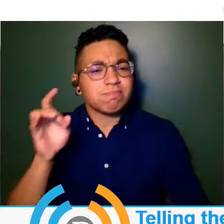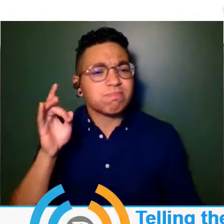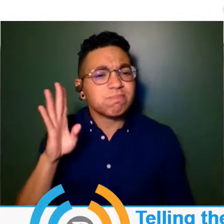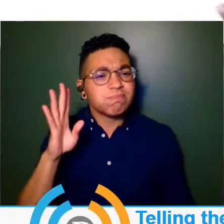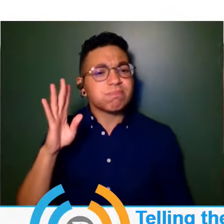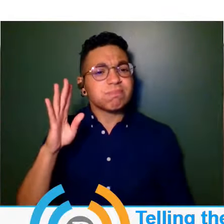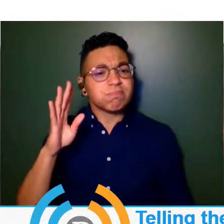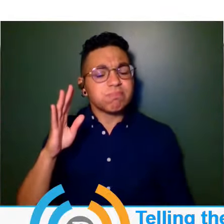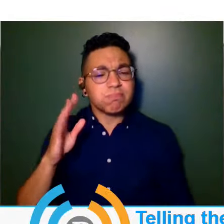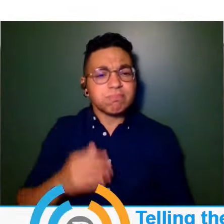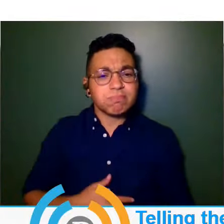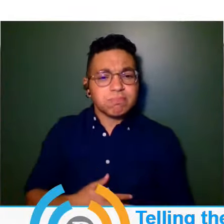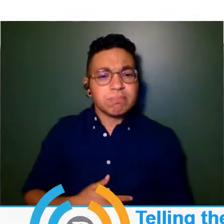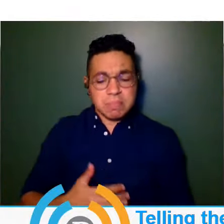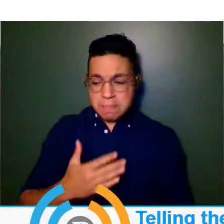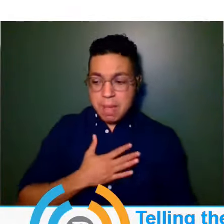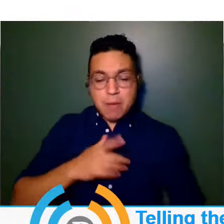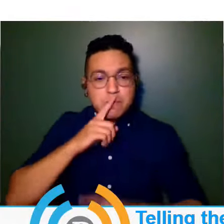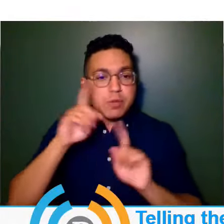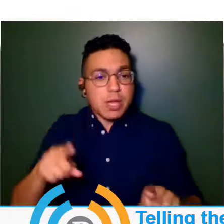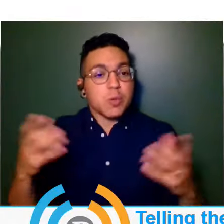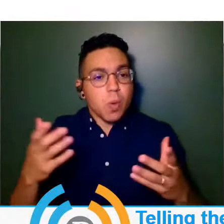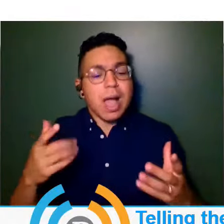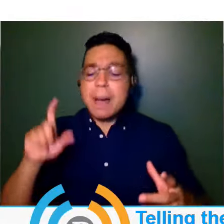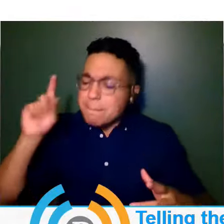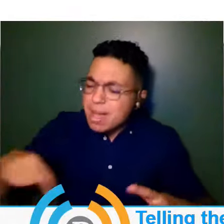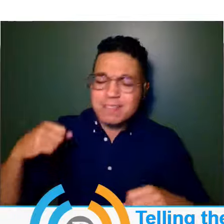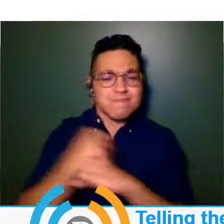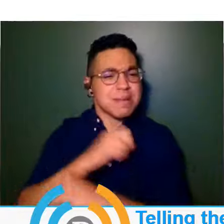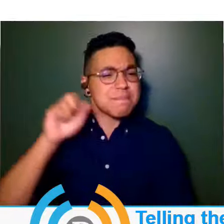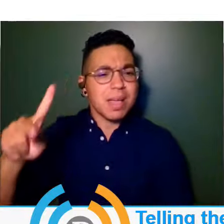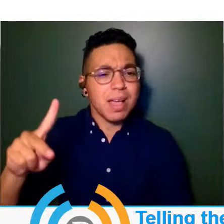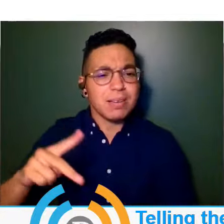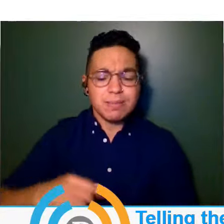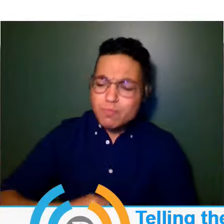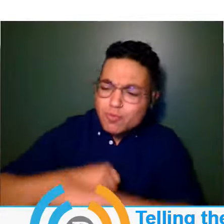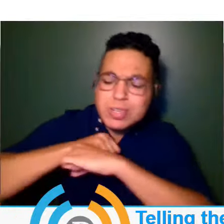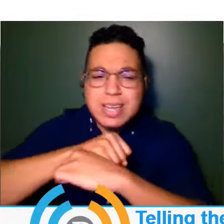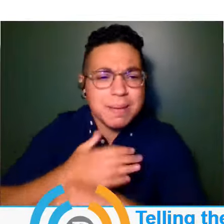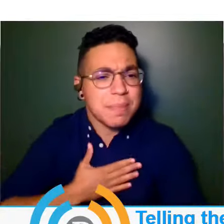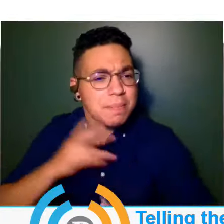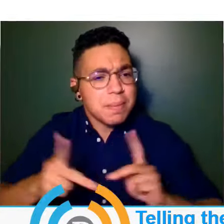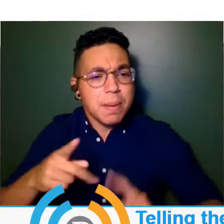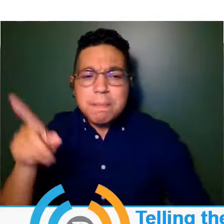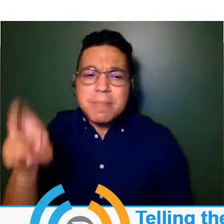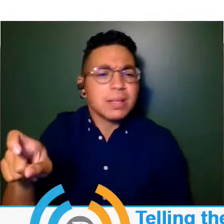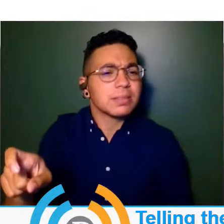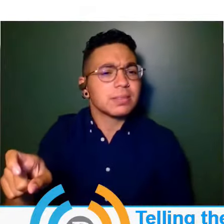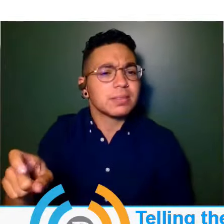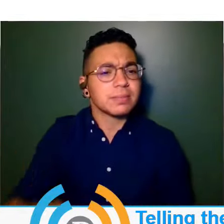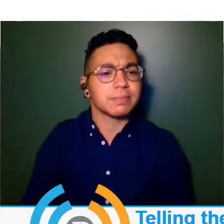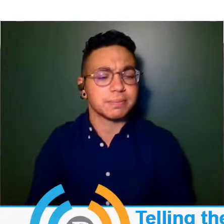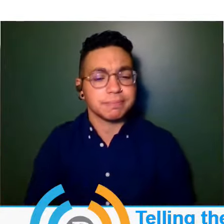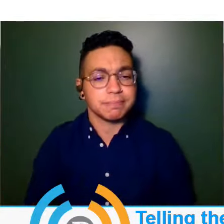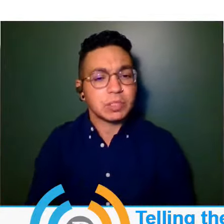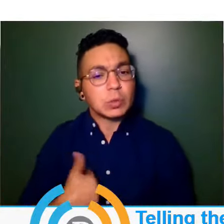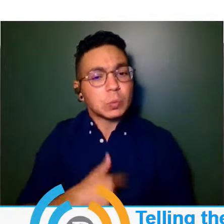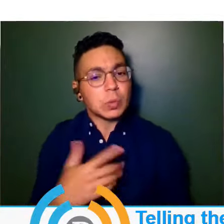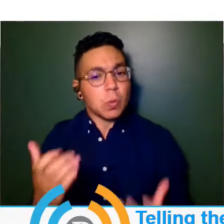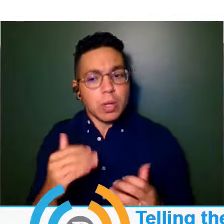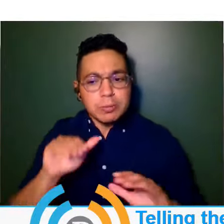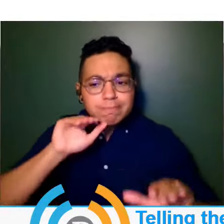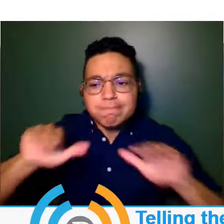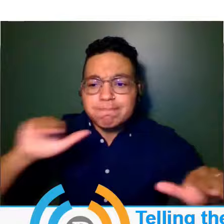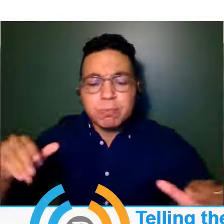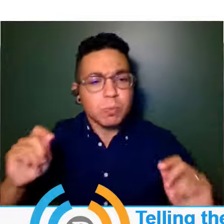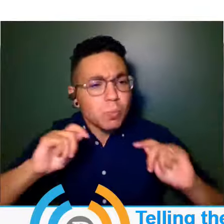my reaction is to fight back. My reaction is to protect. And so we want to wake people up to the fact that